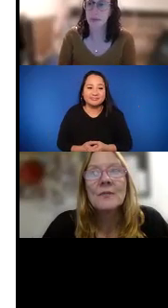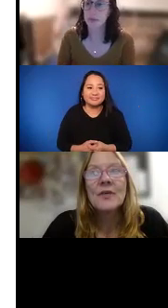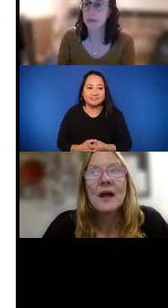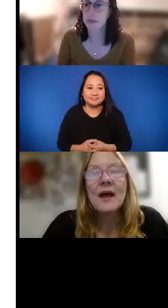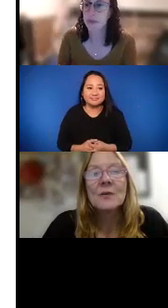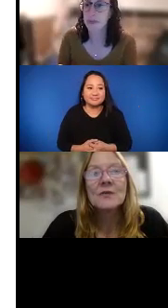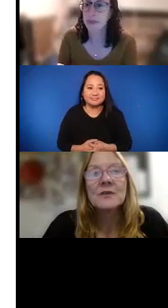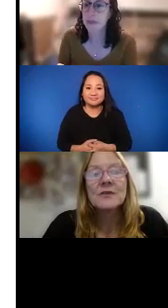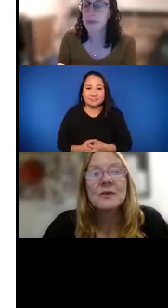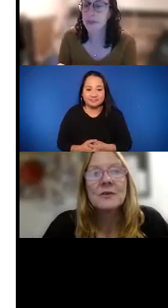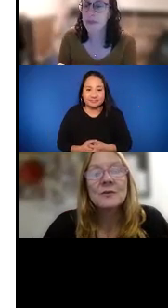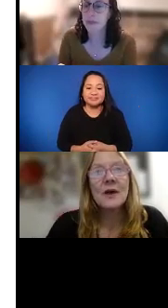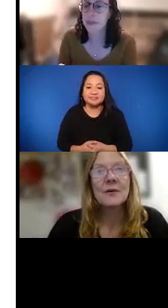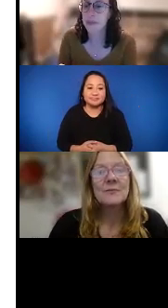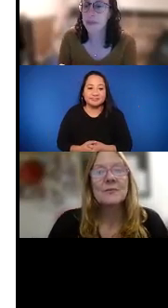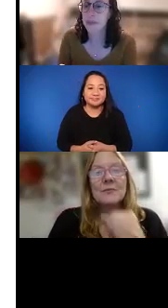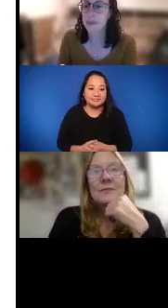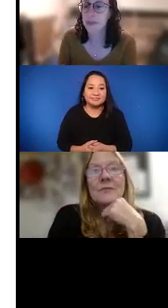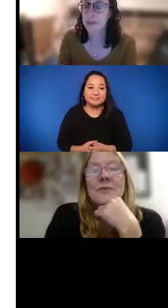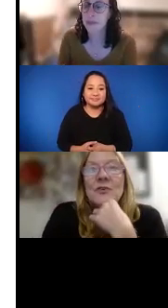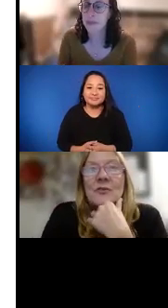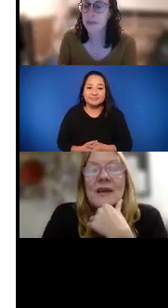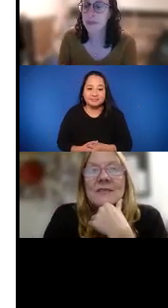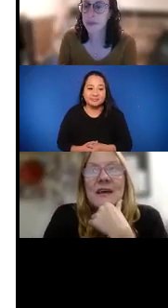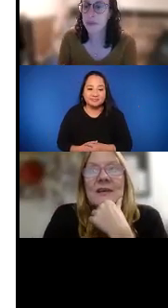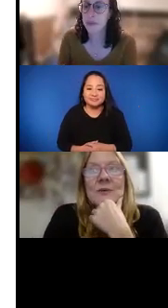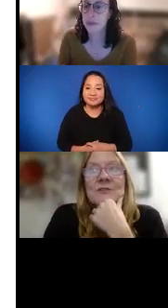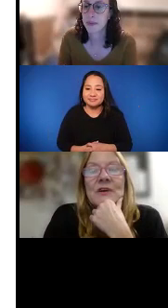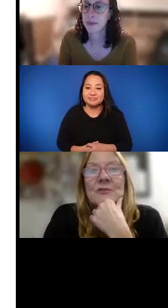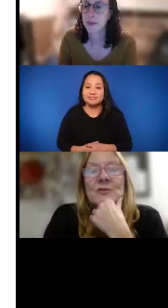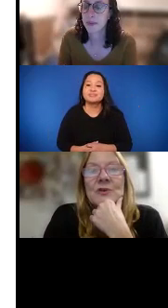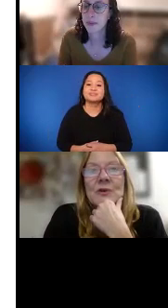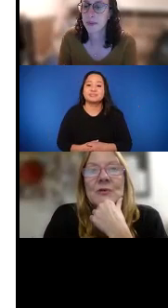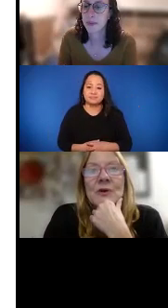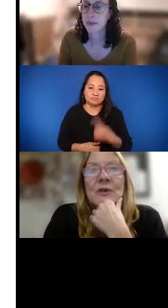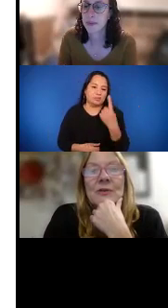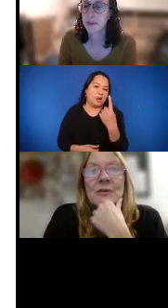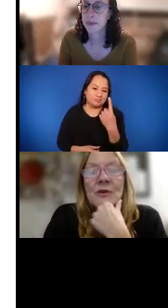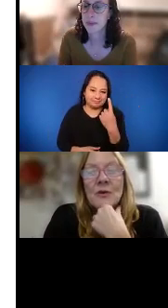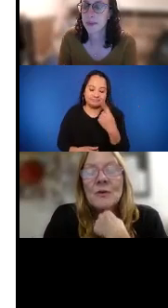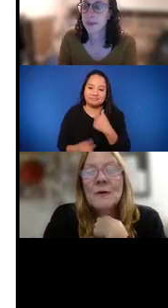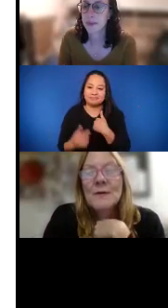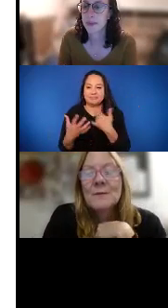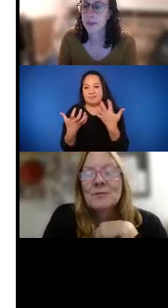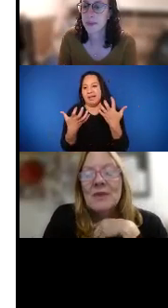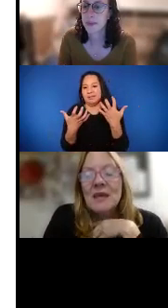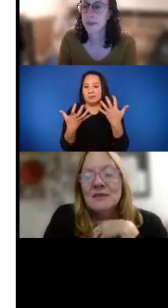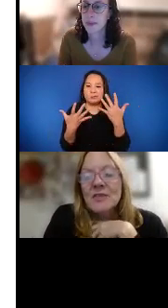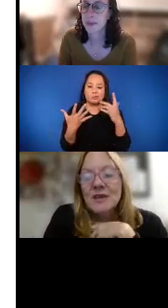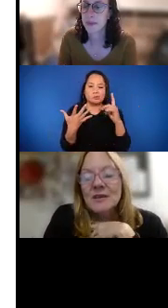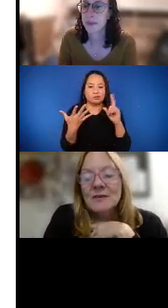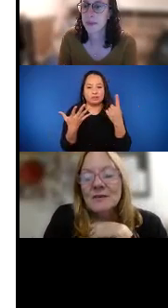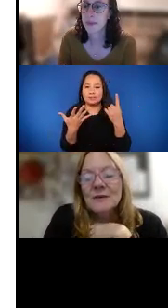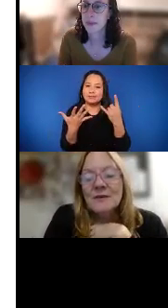One thing I wanted to just raise, Dani, which I'm sure you've heard too,